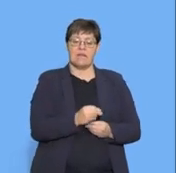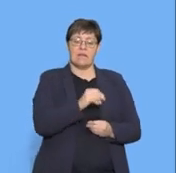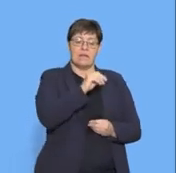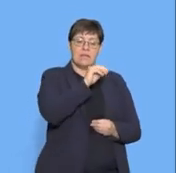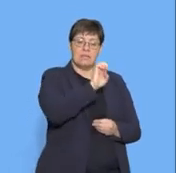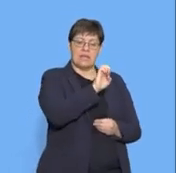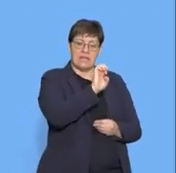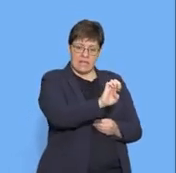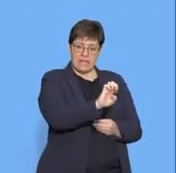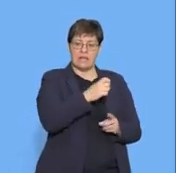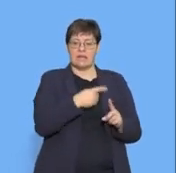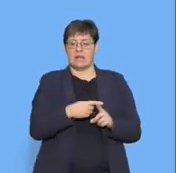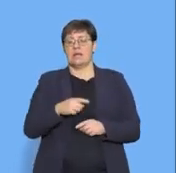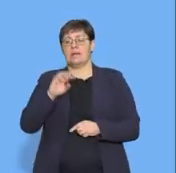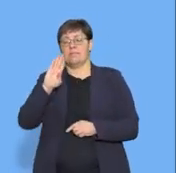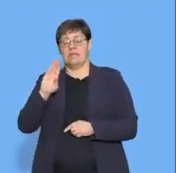for BD.